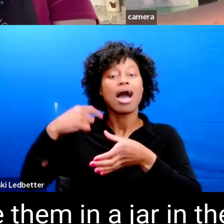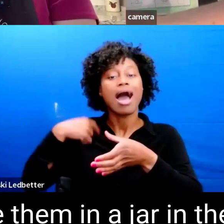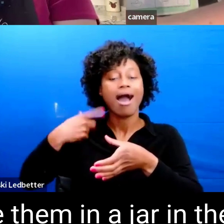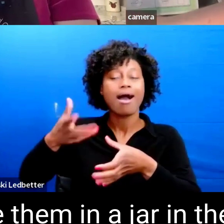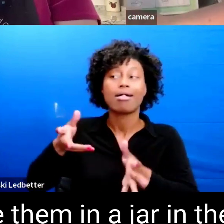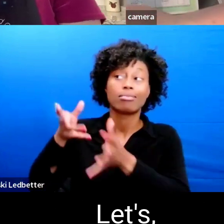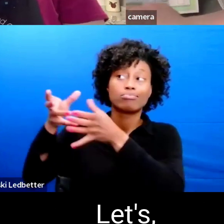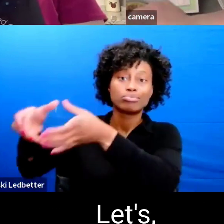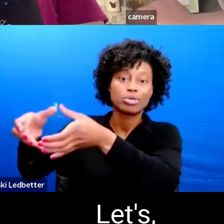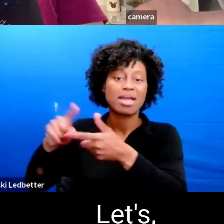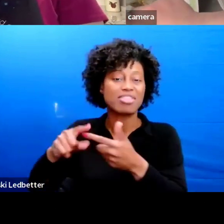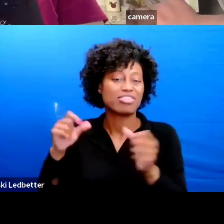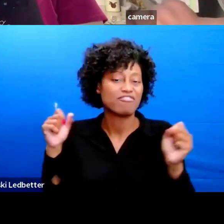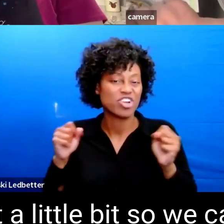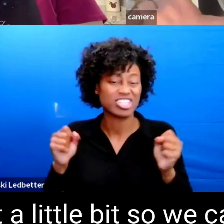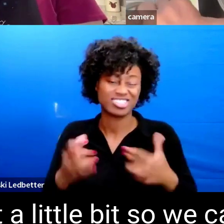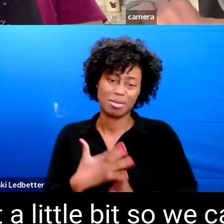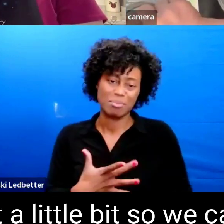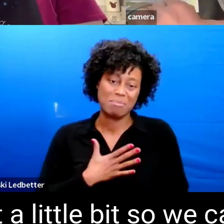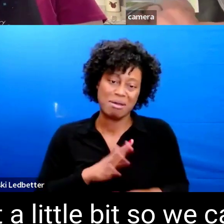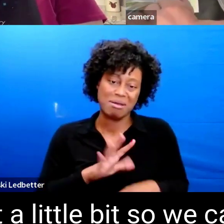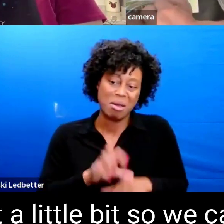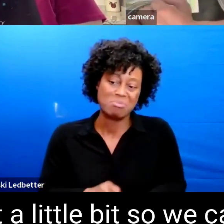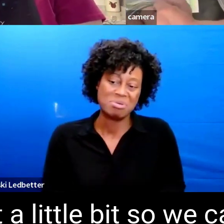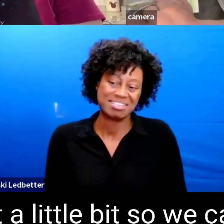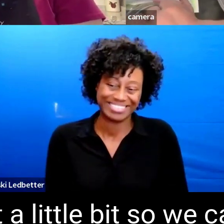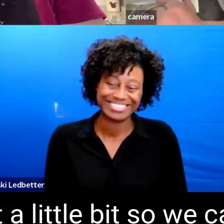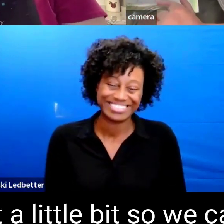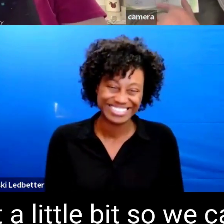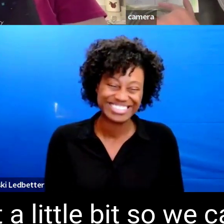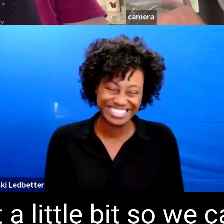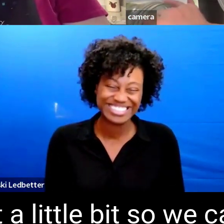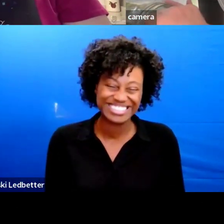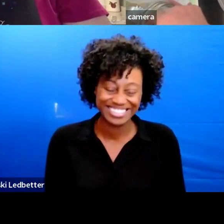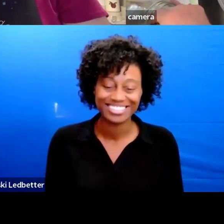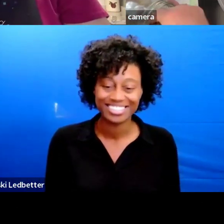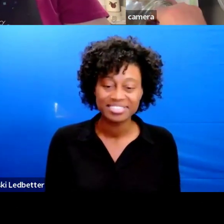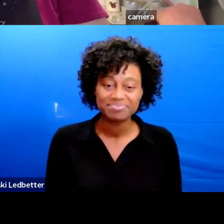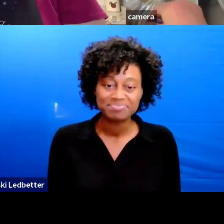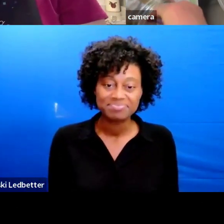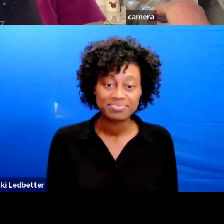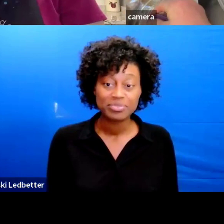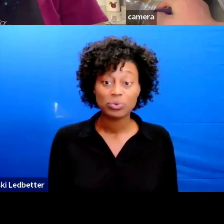refrigerator ready to go. Whoops. Let's turn that a little bit so we can scoop more.